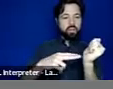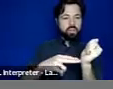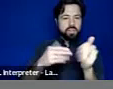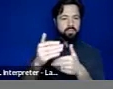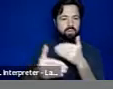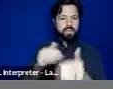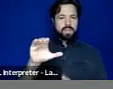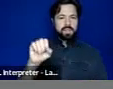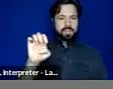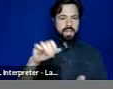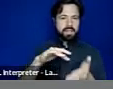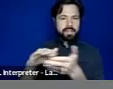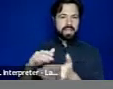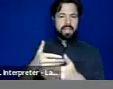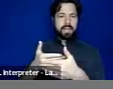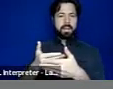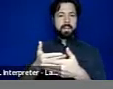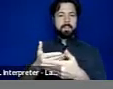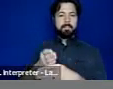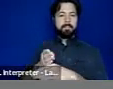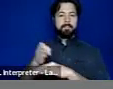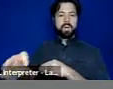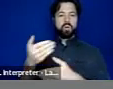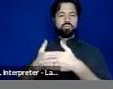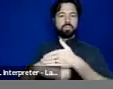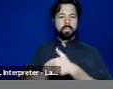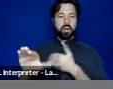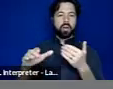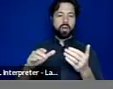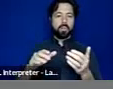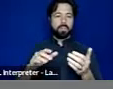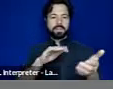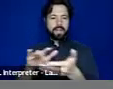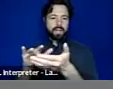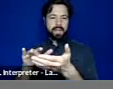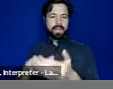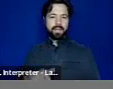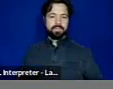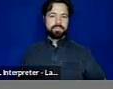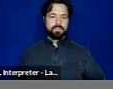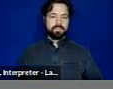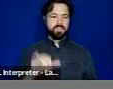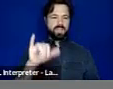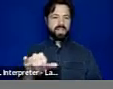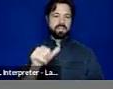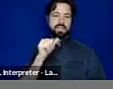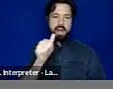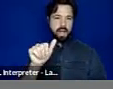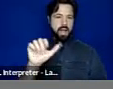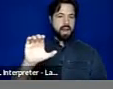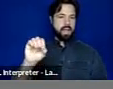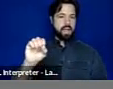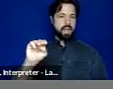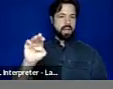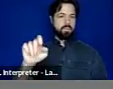case study, postpartum nursing. So there's a case study here. And again, your attribution is non-commercial. So